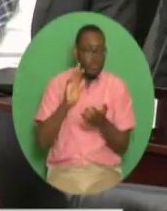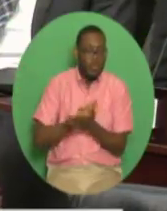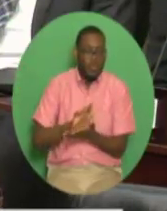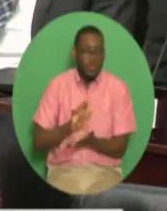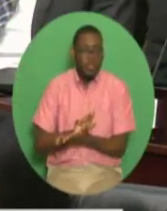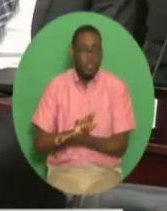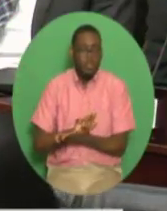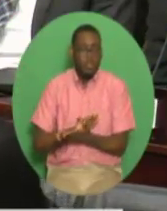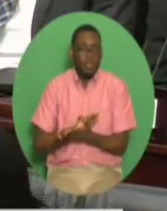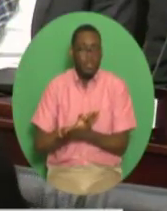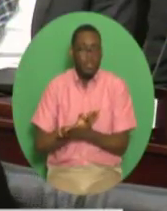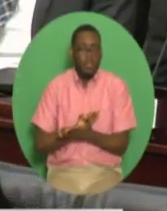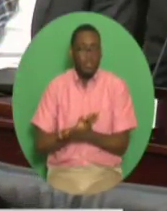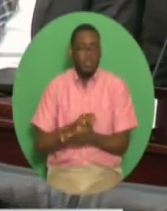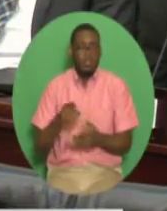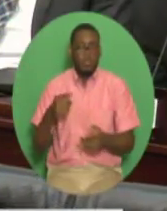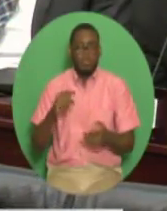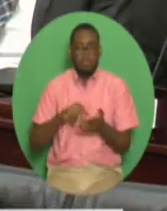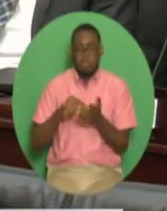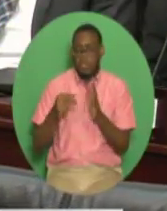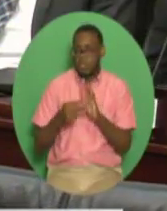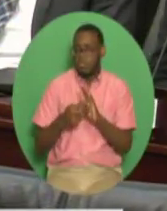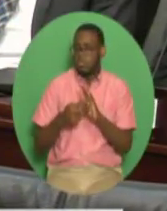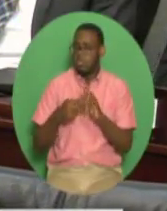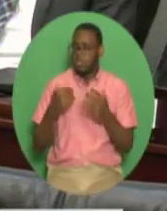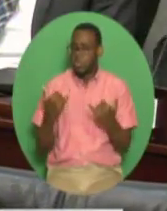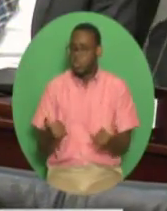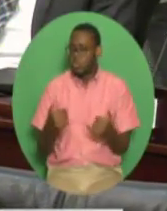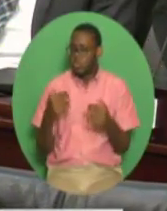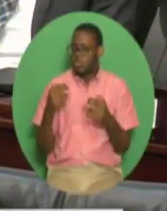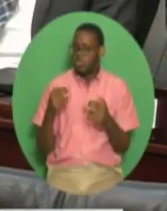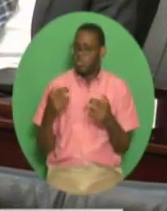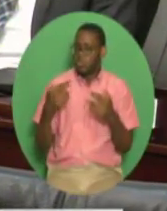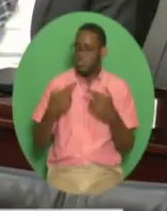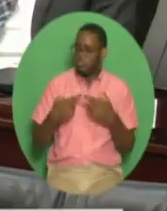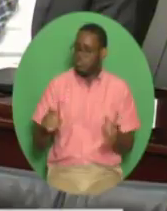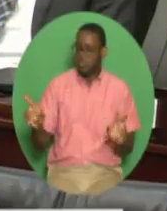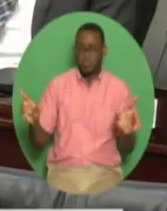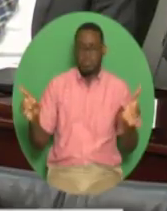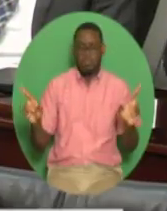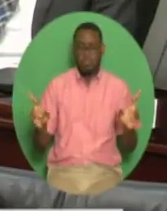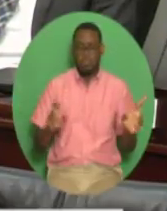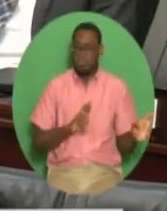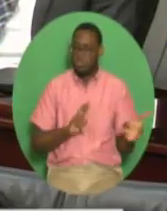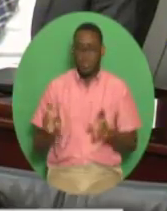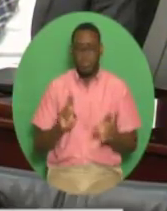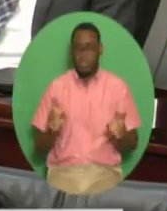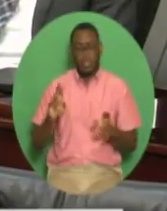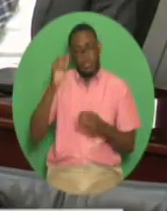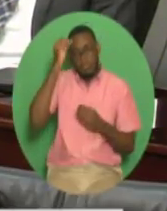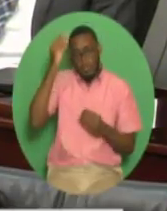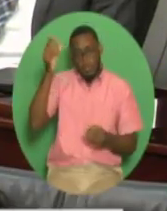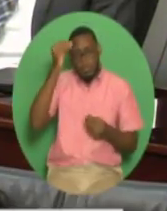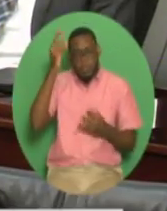And towards this end, we have made positive strides, and we are very happy to state this.